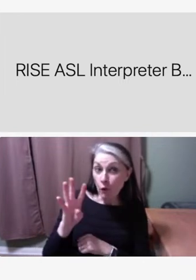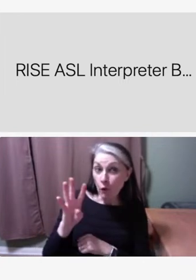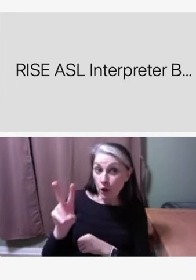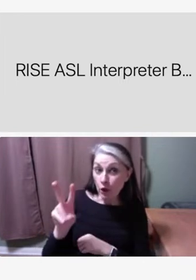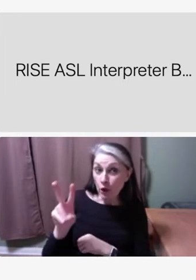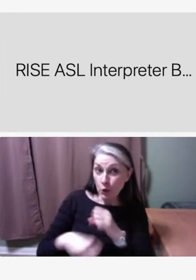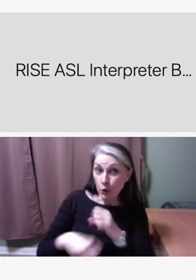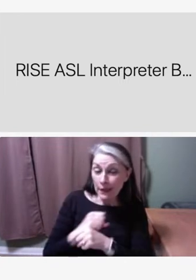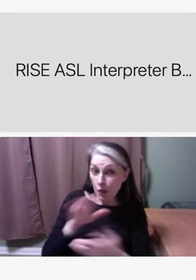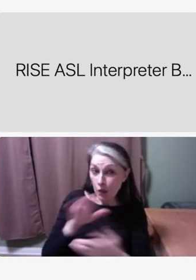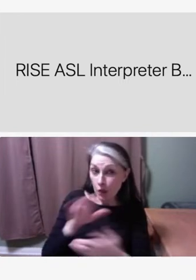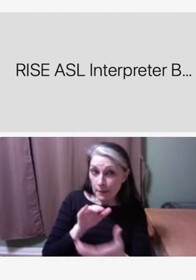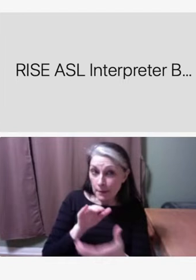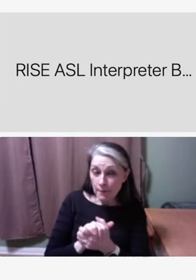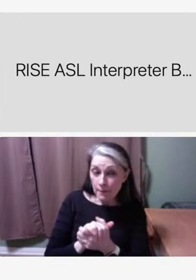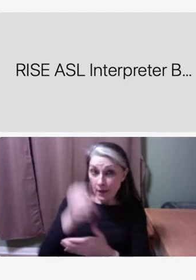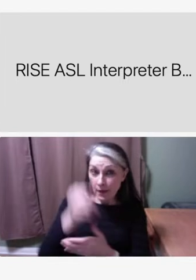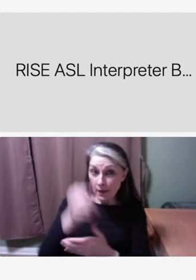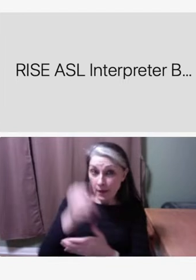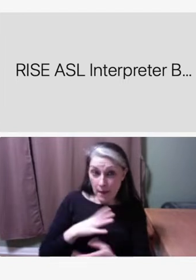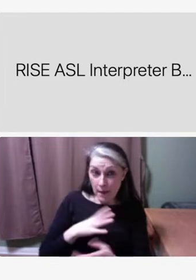gentleman that changed the game of baseball.